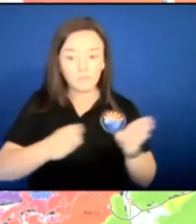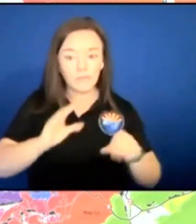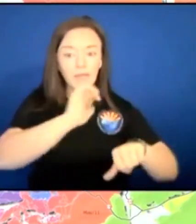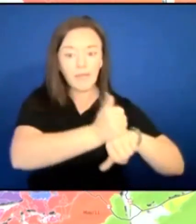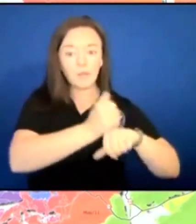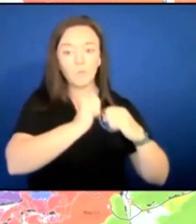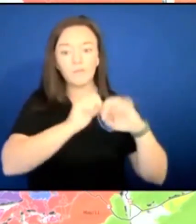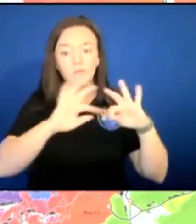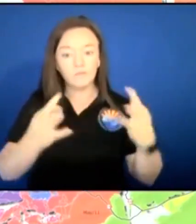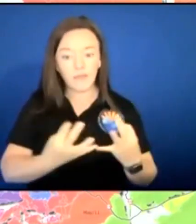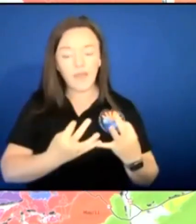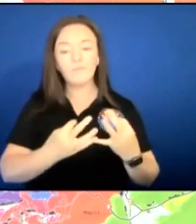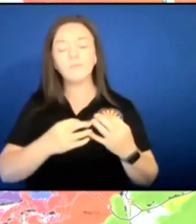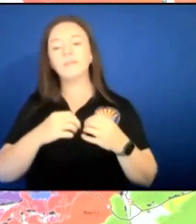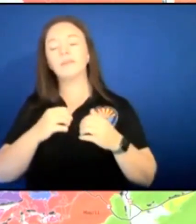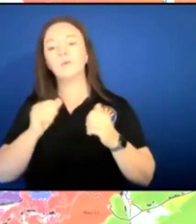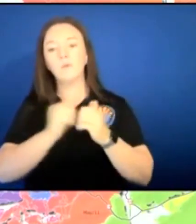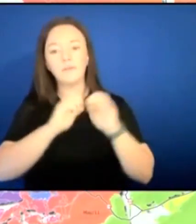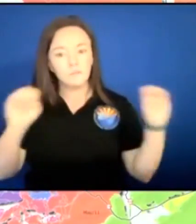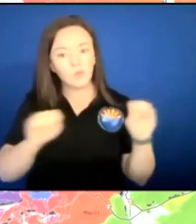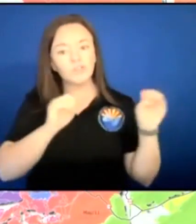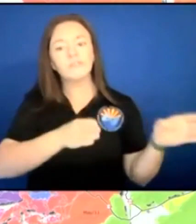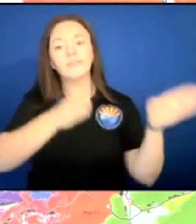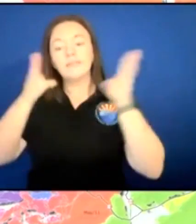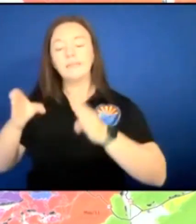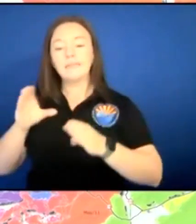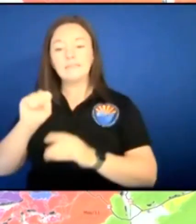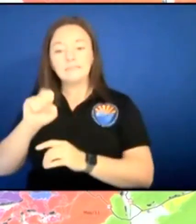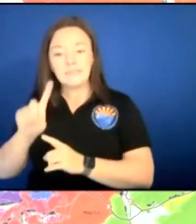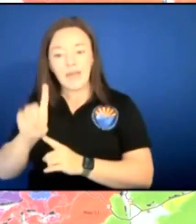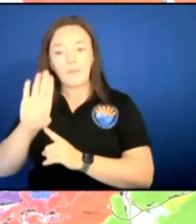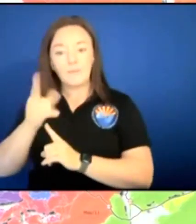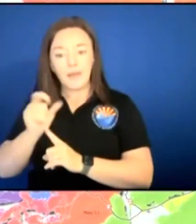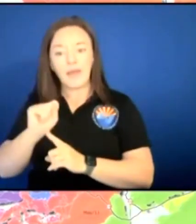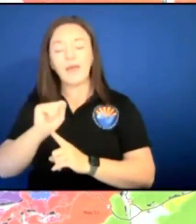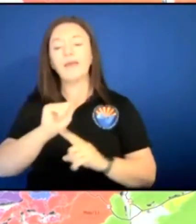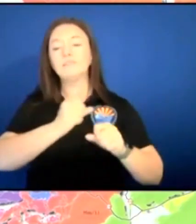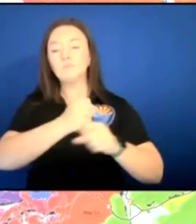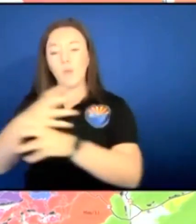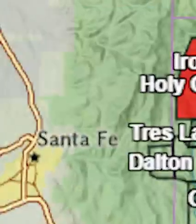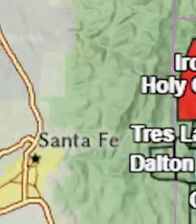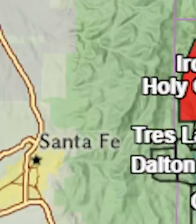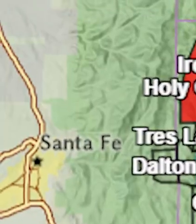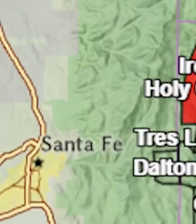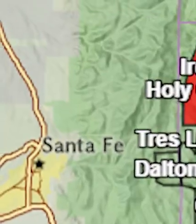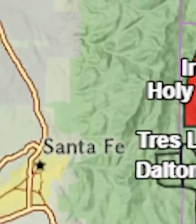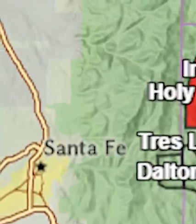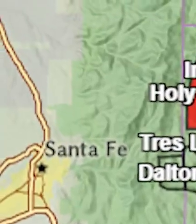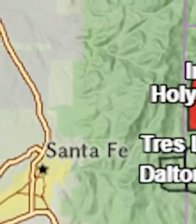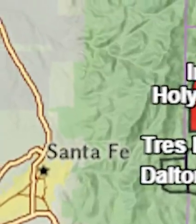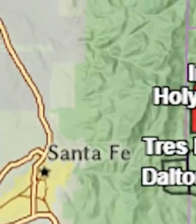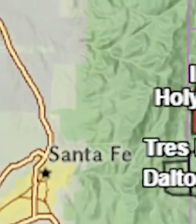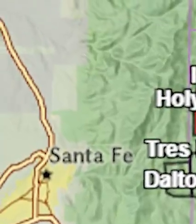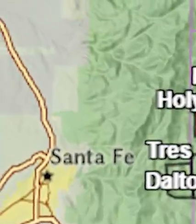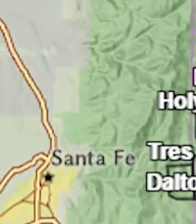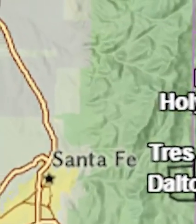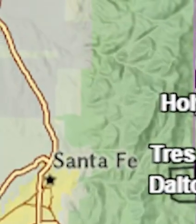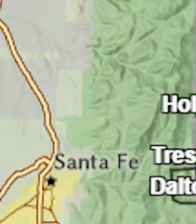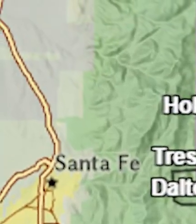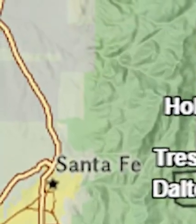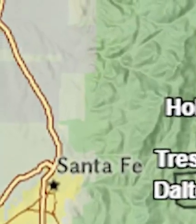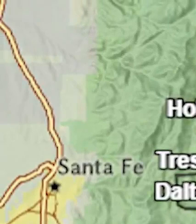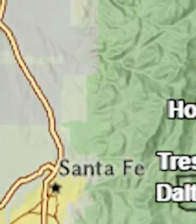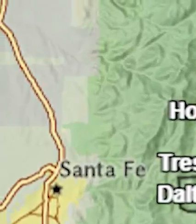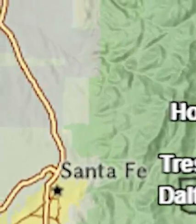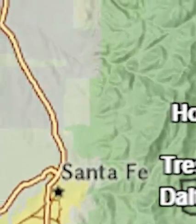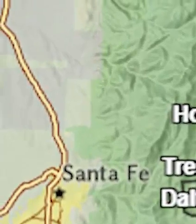your any sandbagging that you want to get done, anything like that, to make sure that you're prepared. Some positive news for some residents